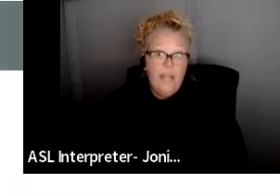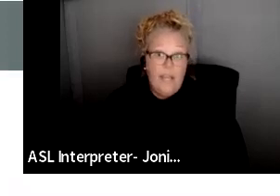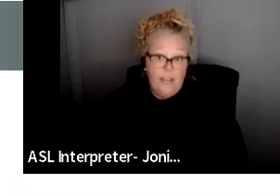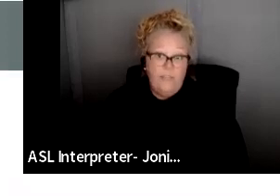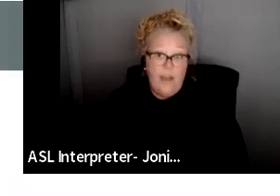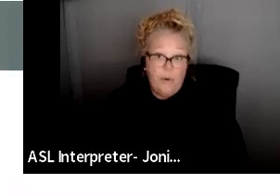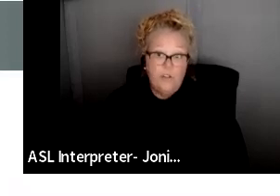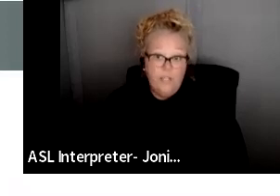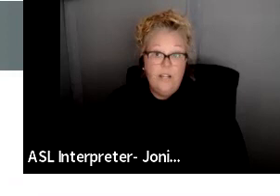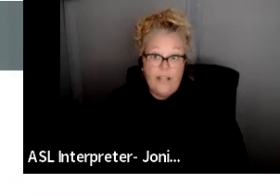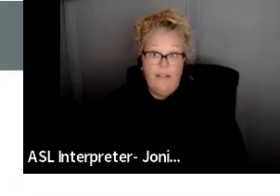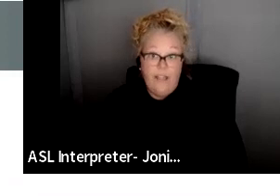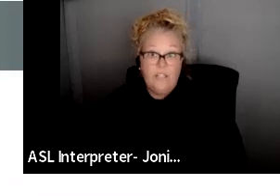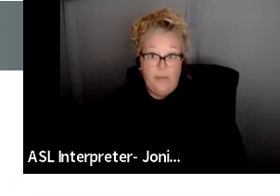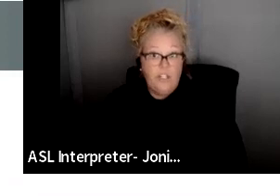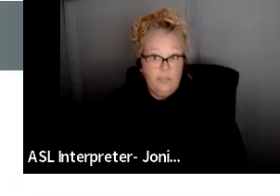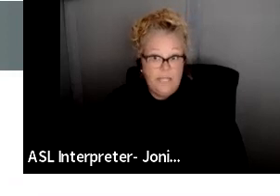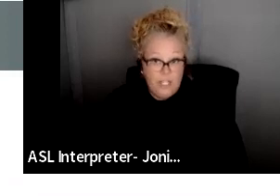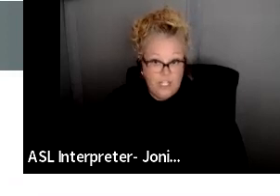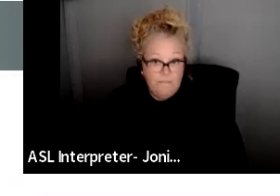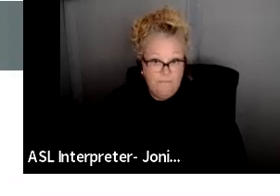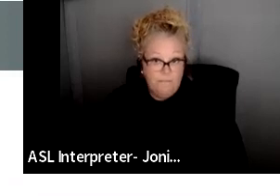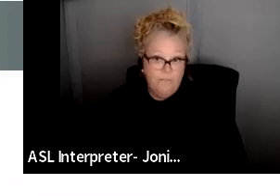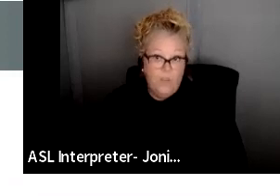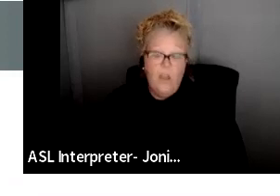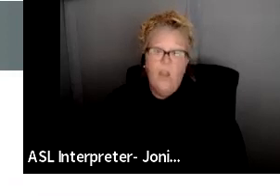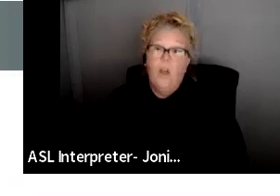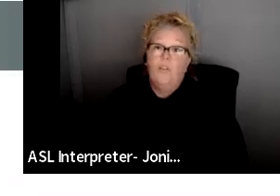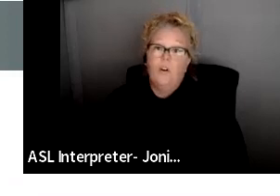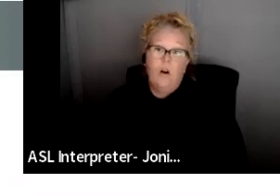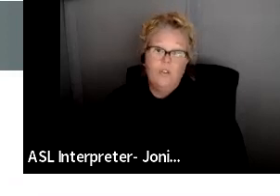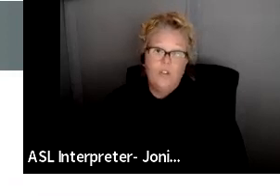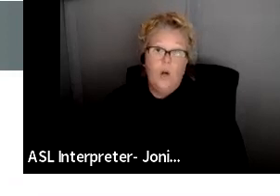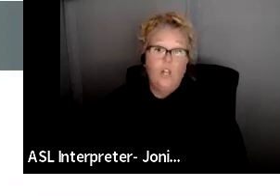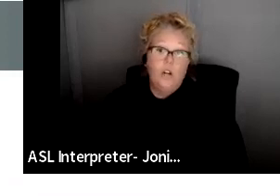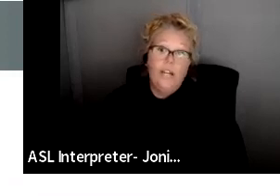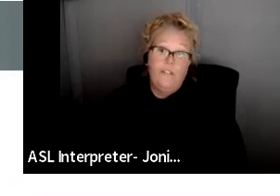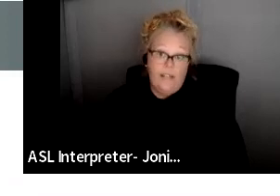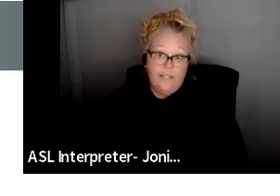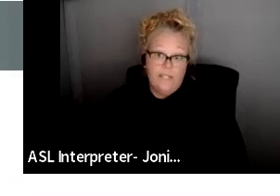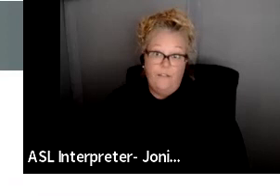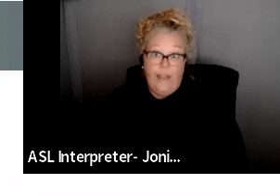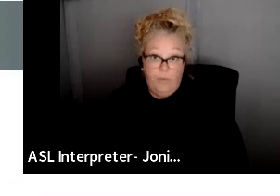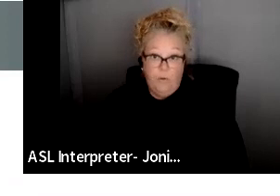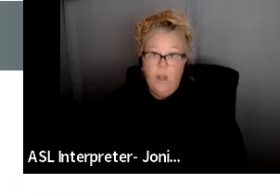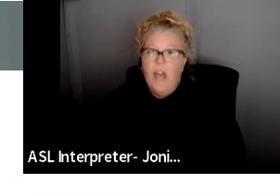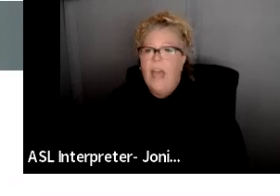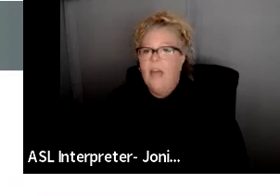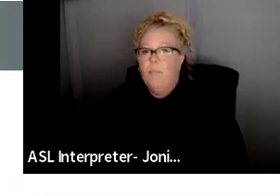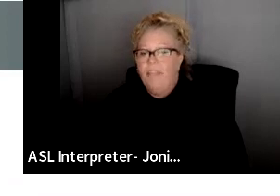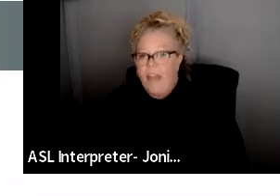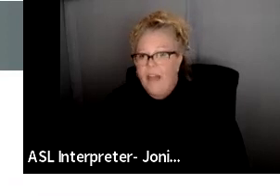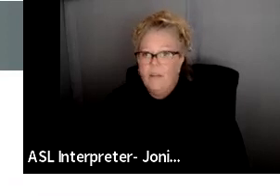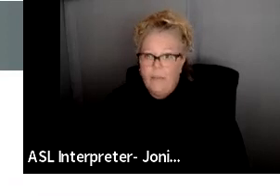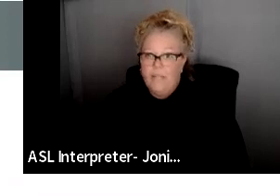equipment if that person does have a speech limitation. There are also alerting devices available.